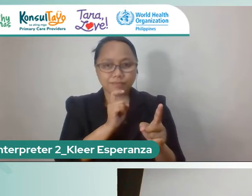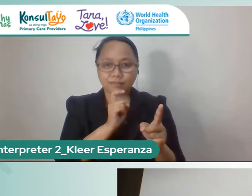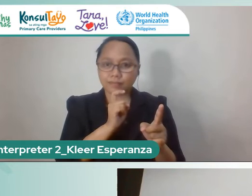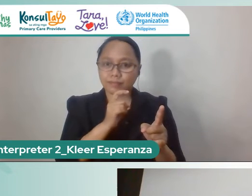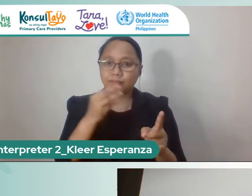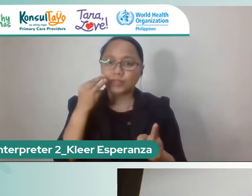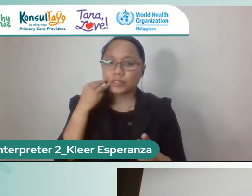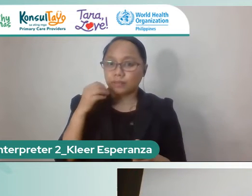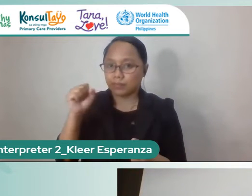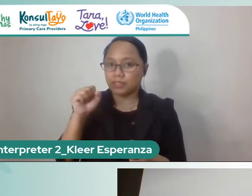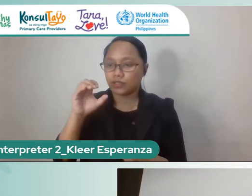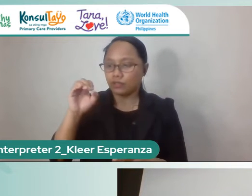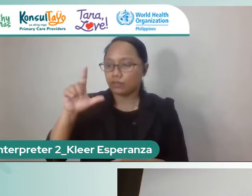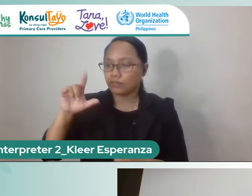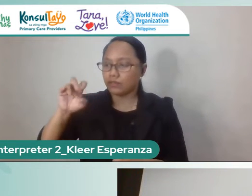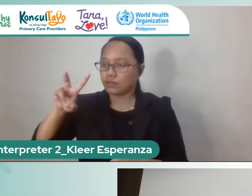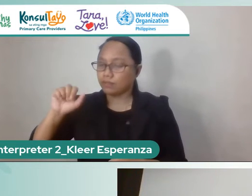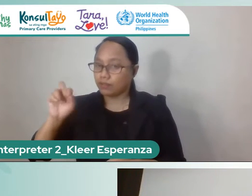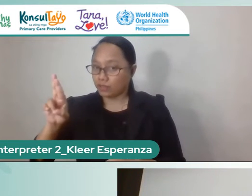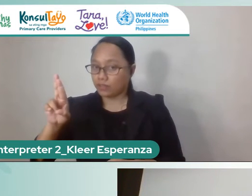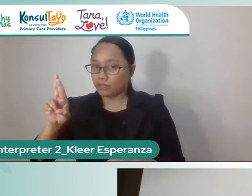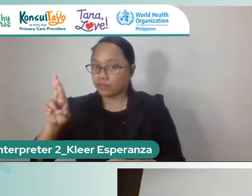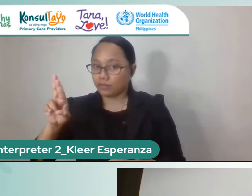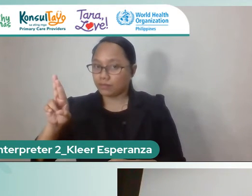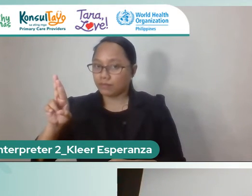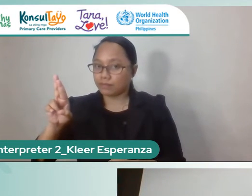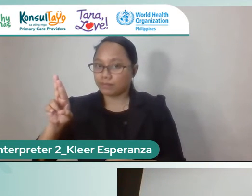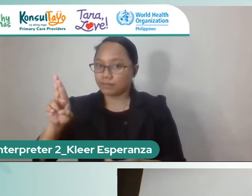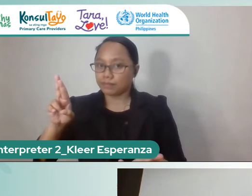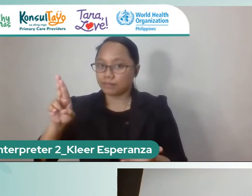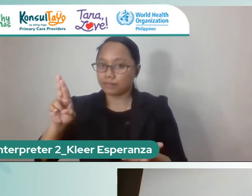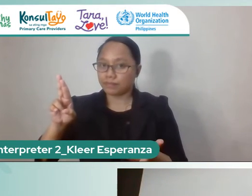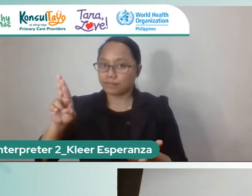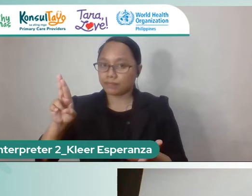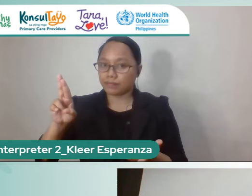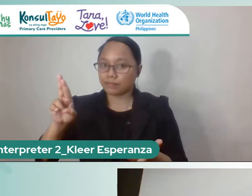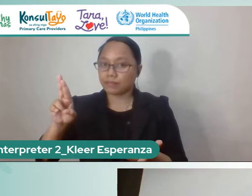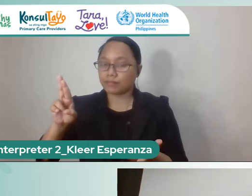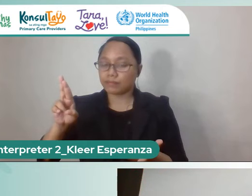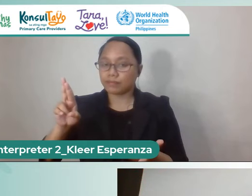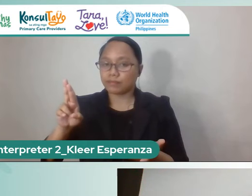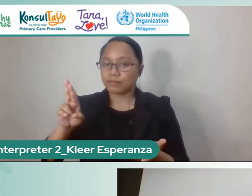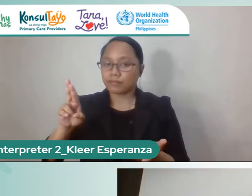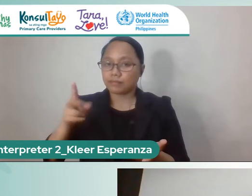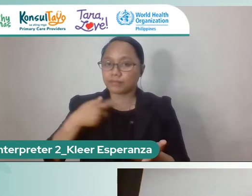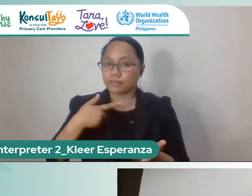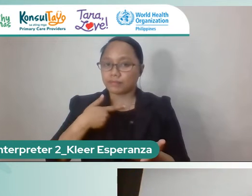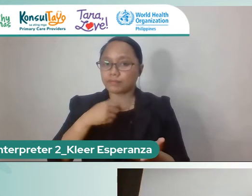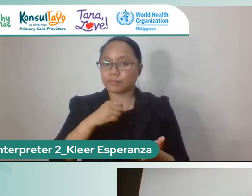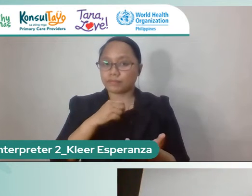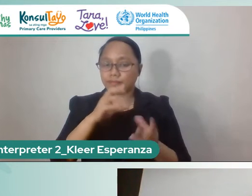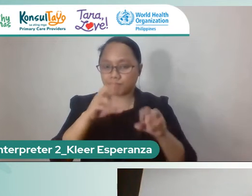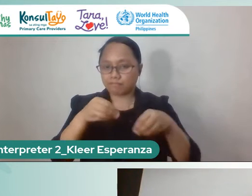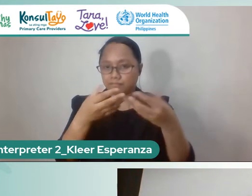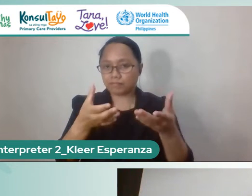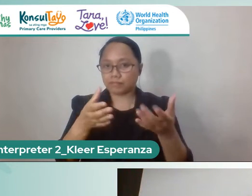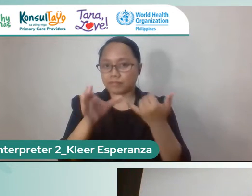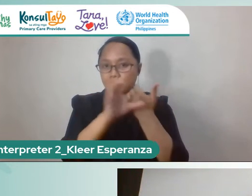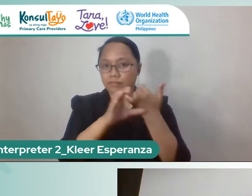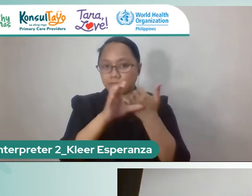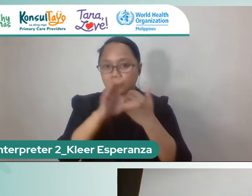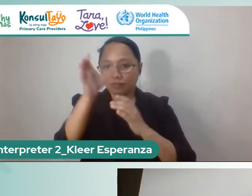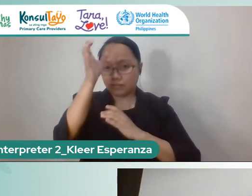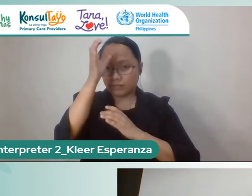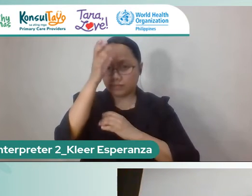Miss Olivar. Till what age can we provide cervical cancer vaccine?